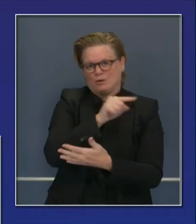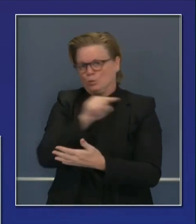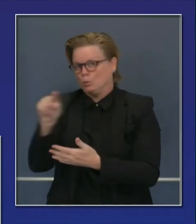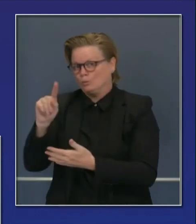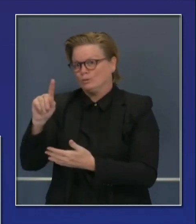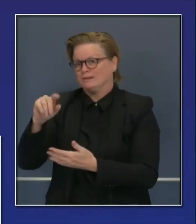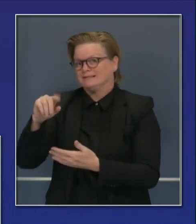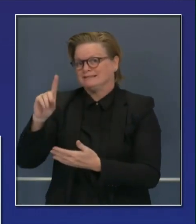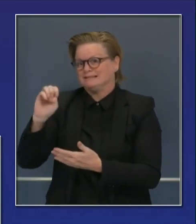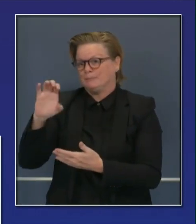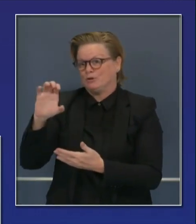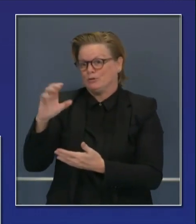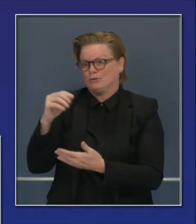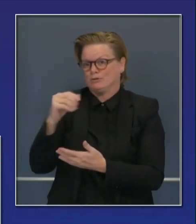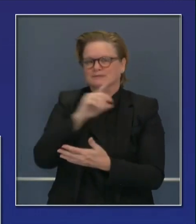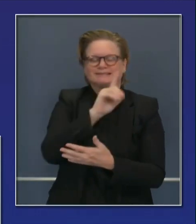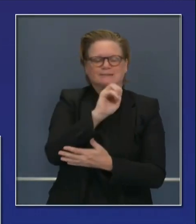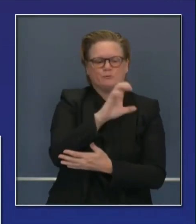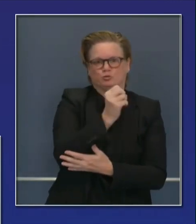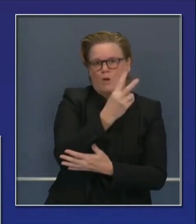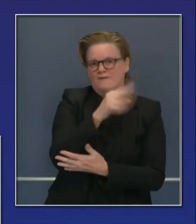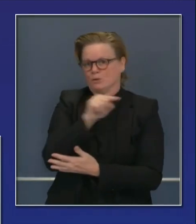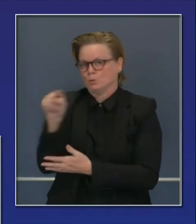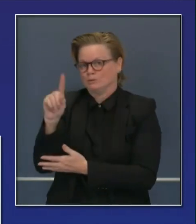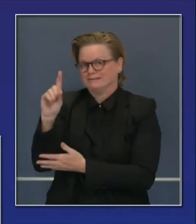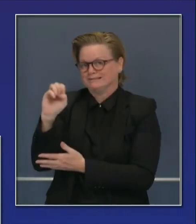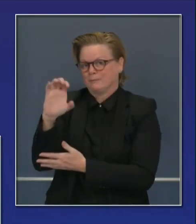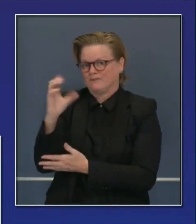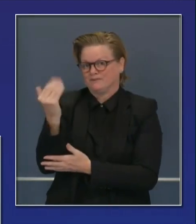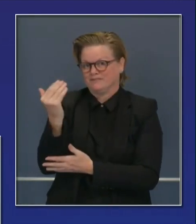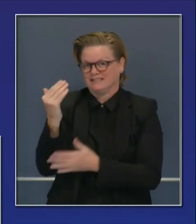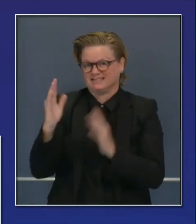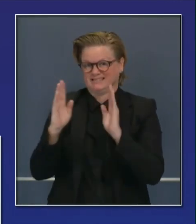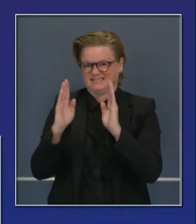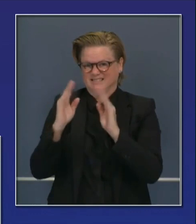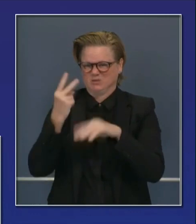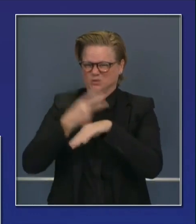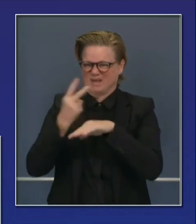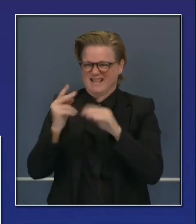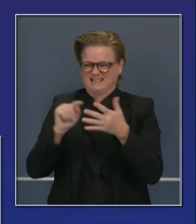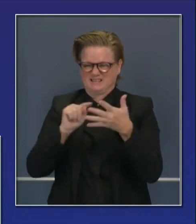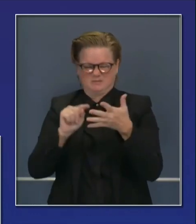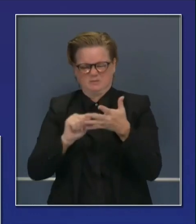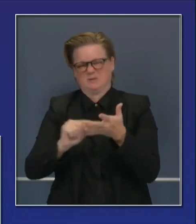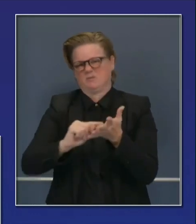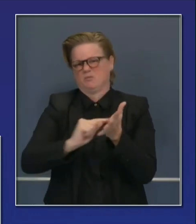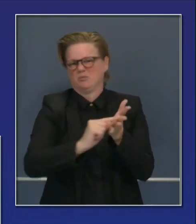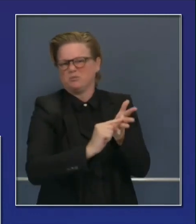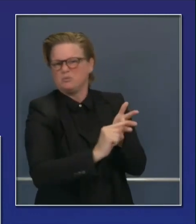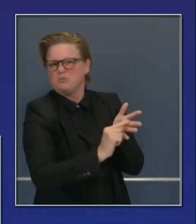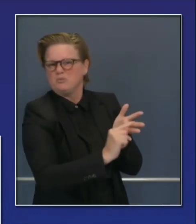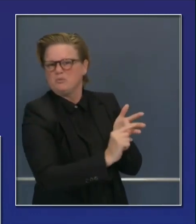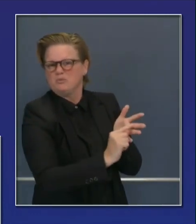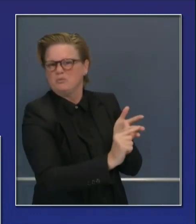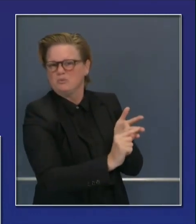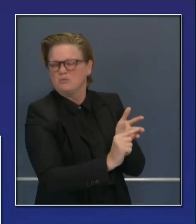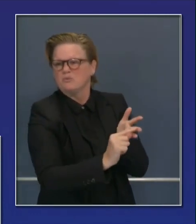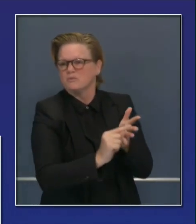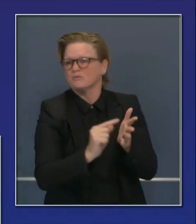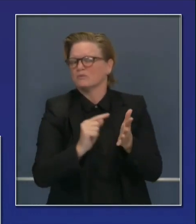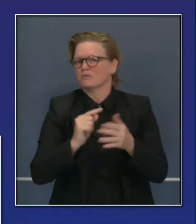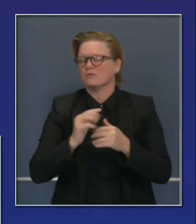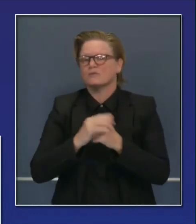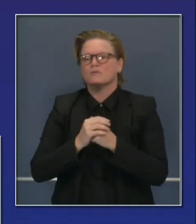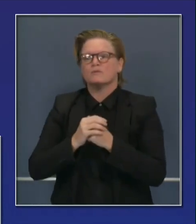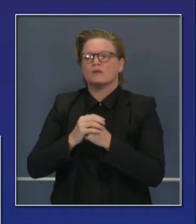December 12th to December 15th, that's roughly a reason we say the second week of December. That those days could change a day or two, but that's the